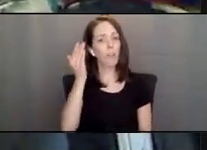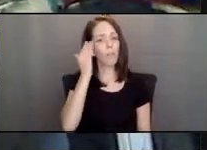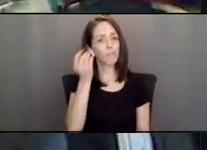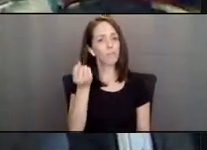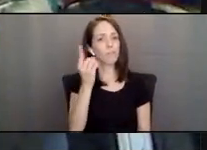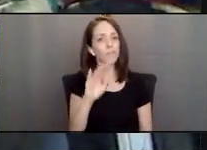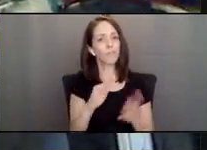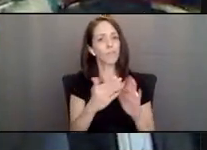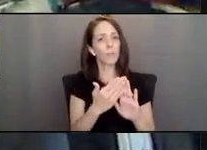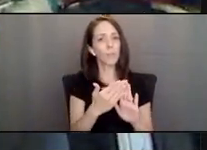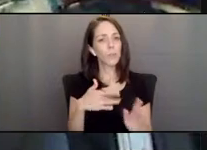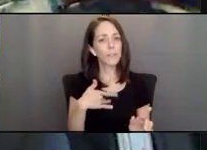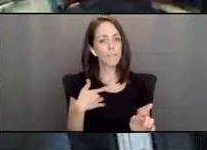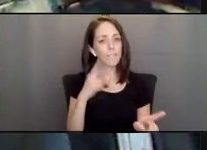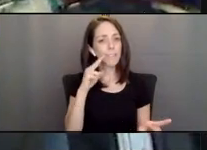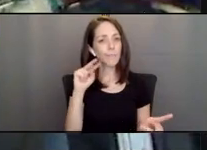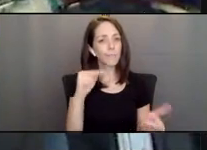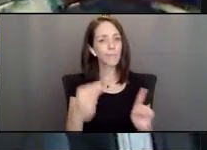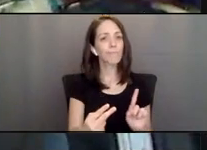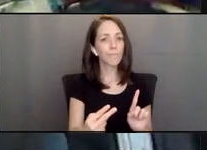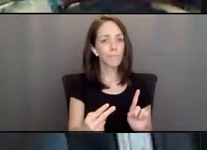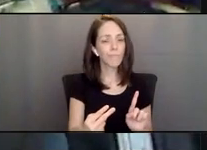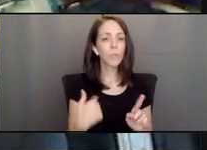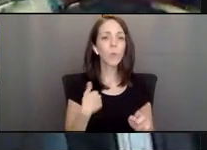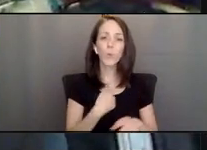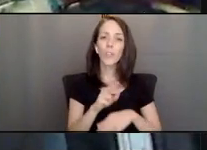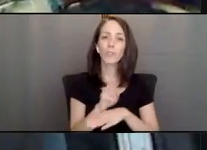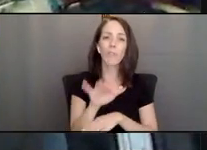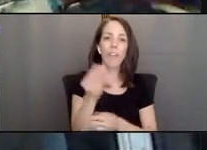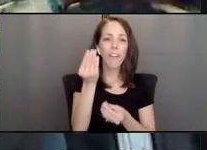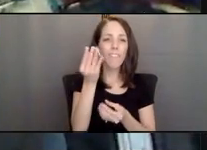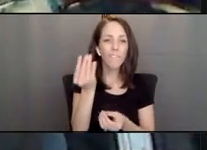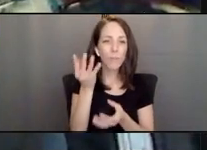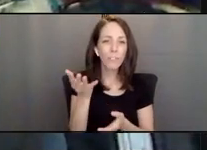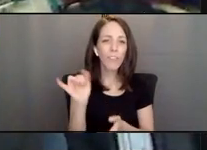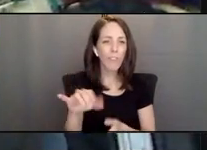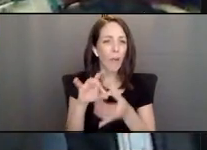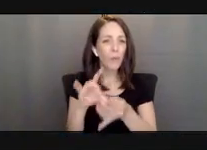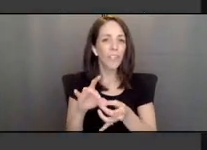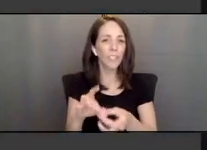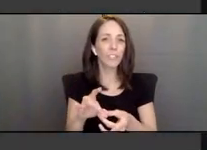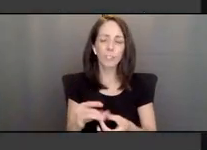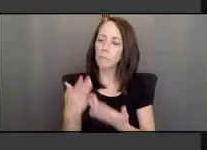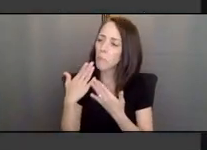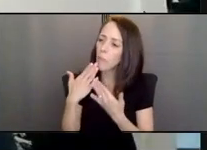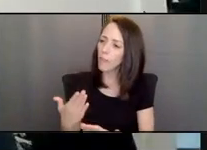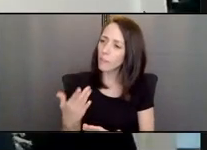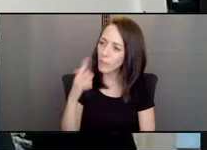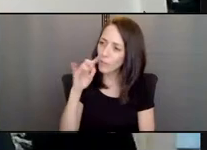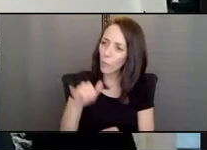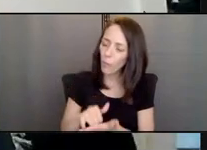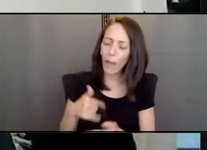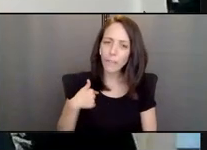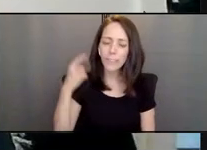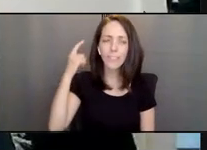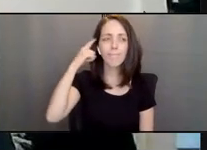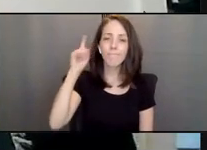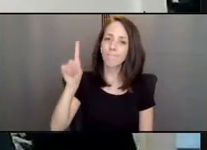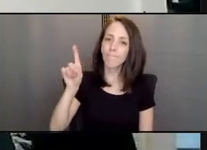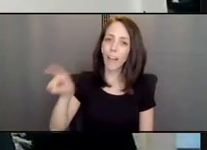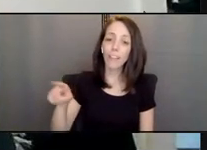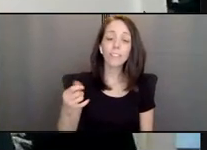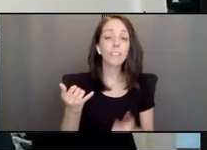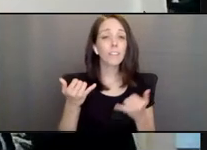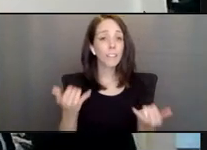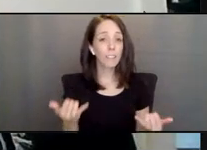relationships. Thank you for that. Thanks for answering that. That was in my back pocket. But we have Dean Bakewell-Sachs with us